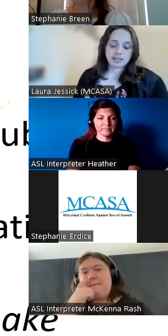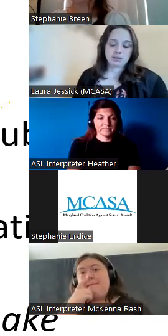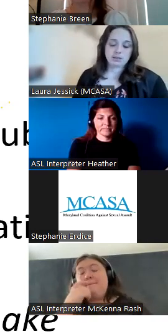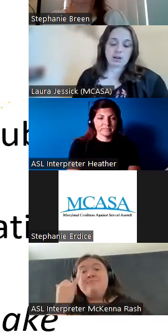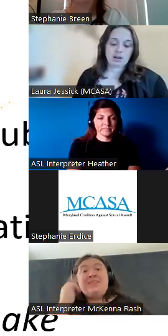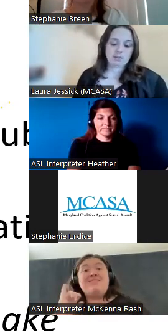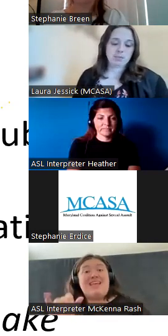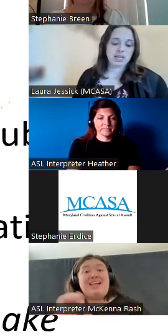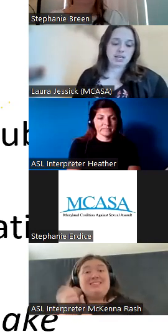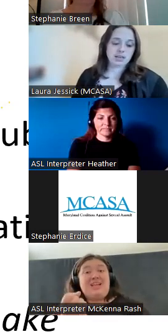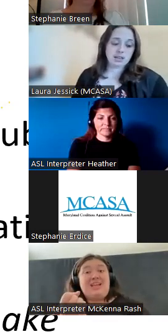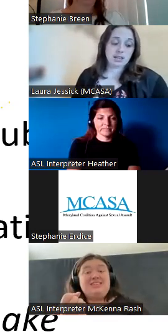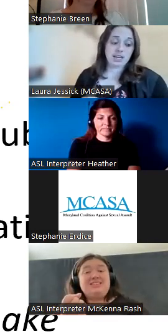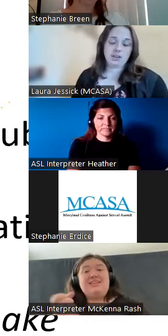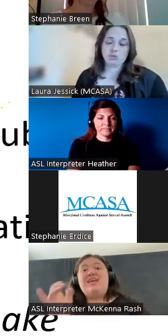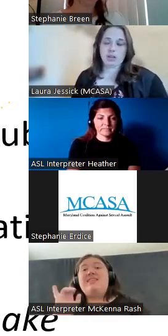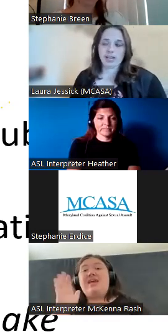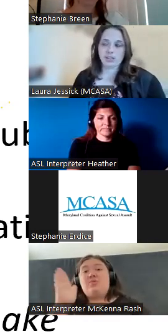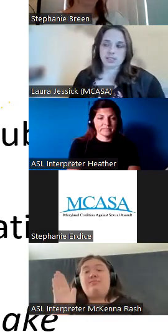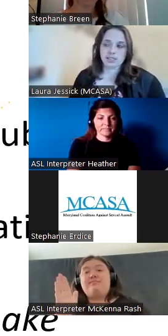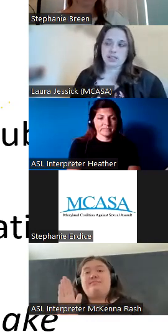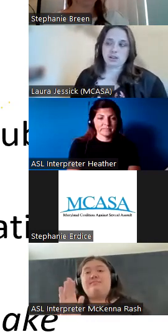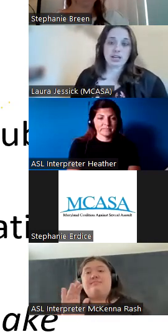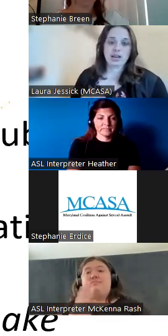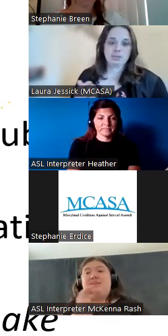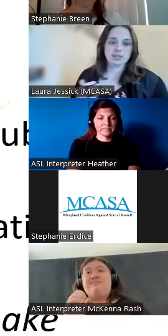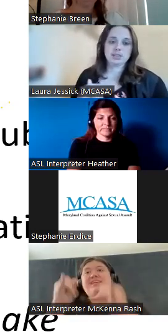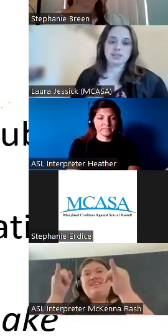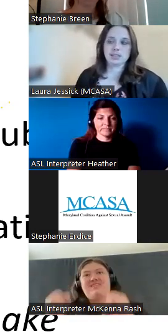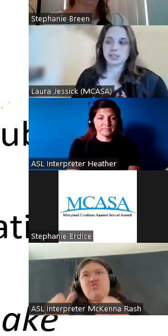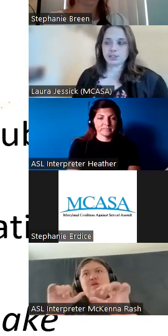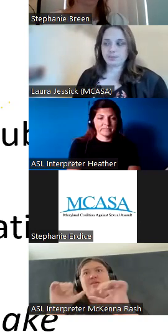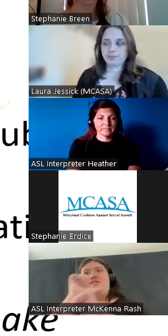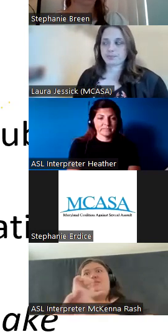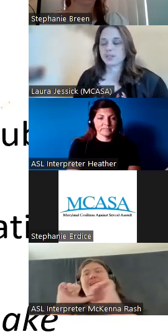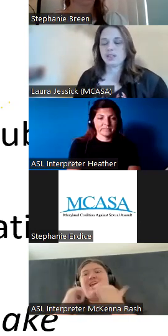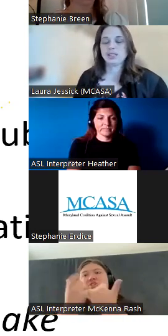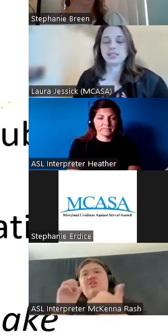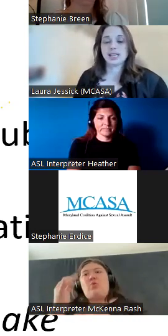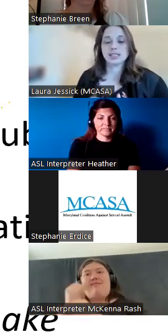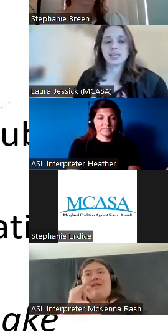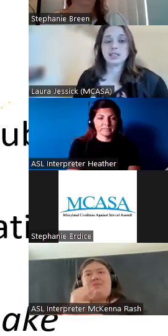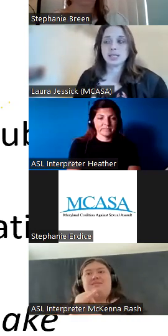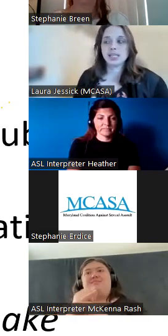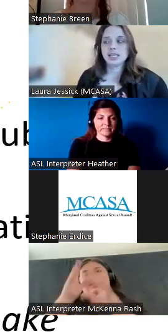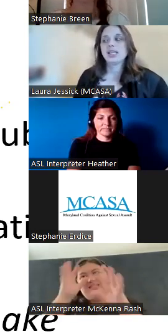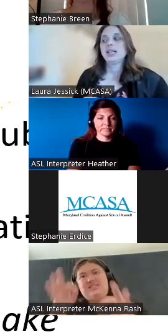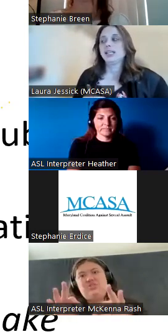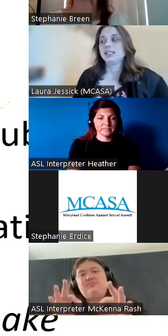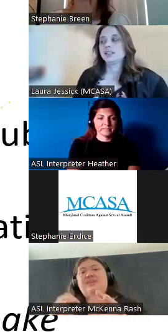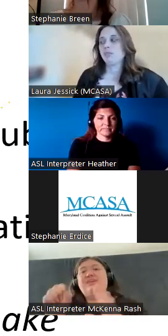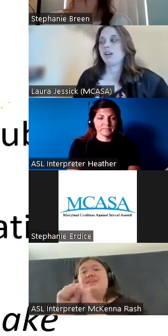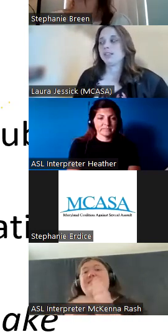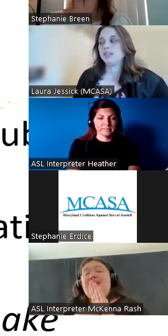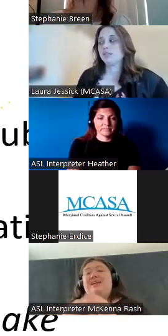the case, that would be the individual agency or campus's decision. The state SAKI committee